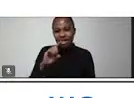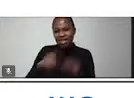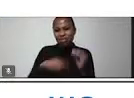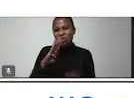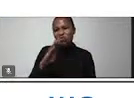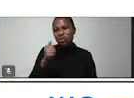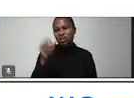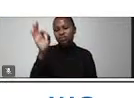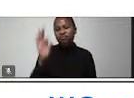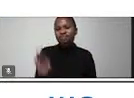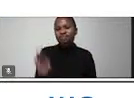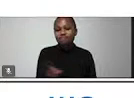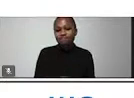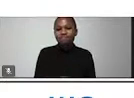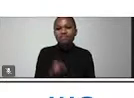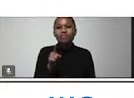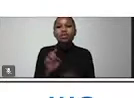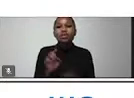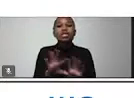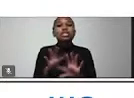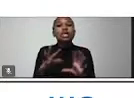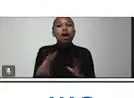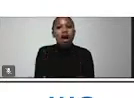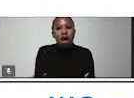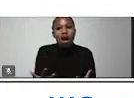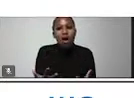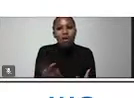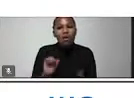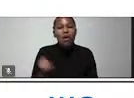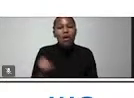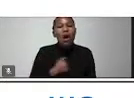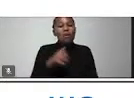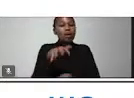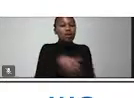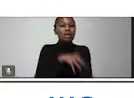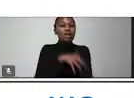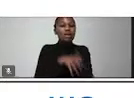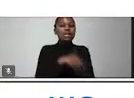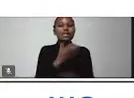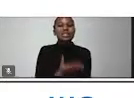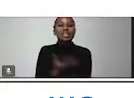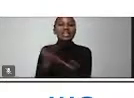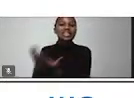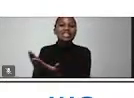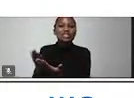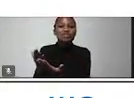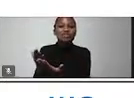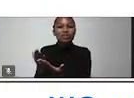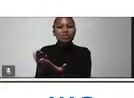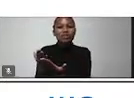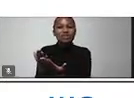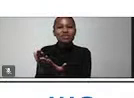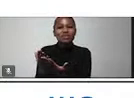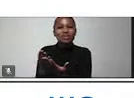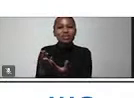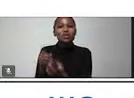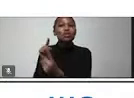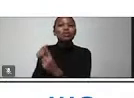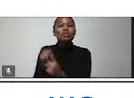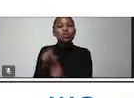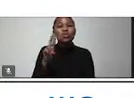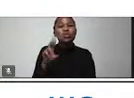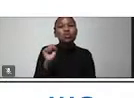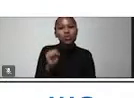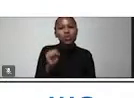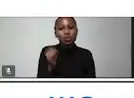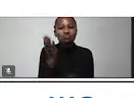46%. That's actually how significant, you know, our agricultural exports are, you know, to the US, you know,